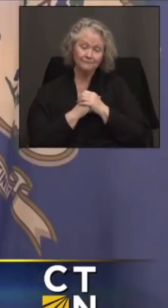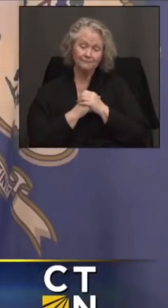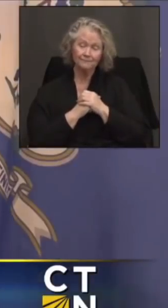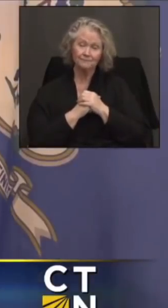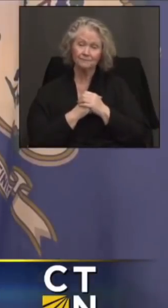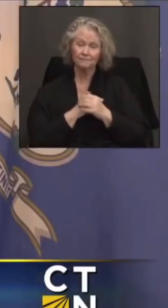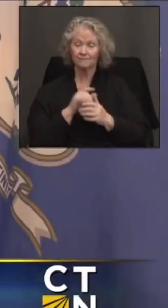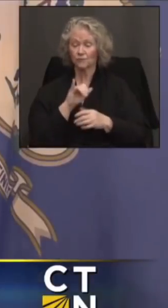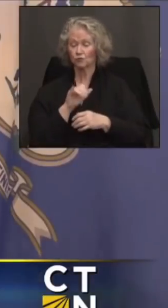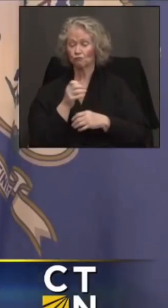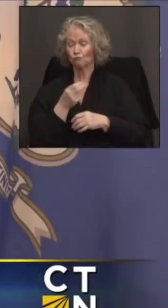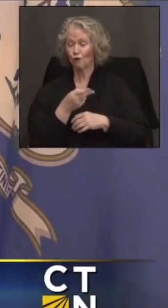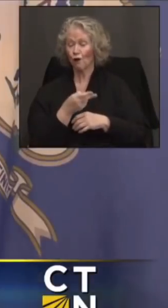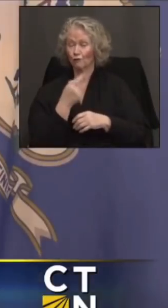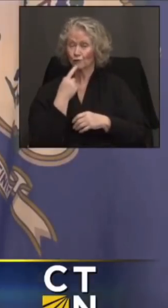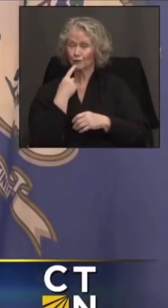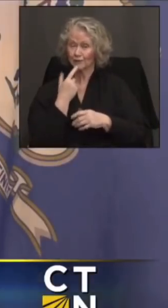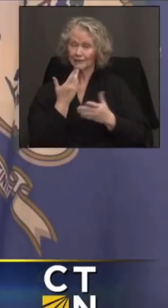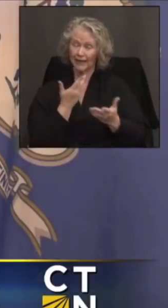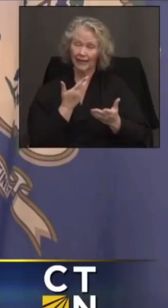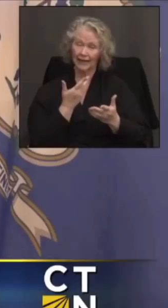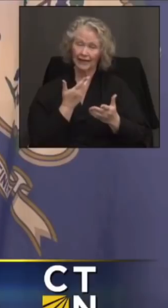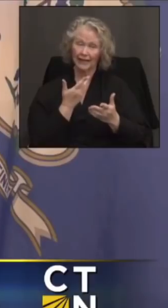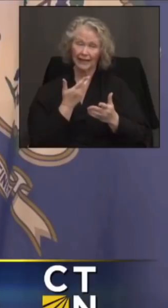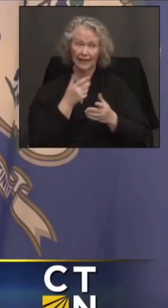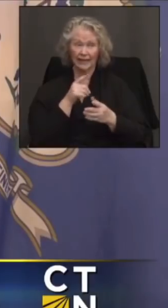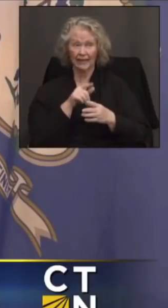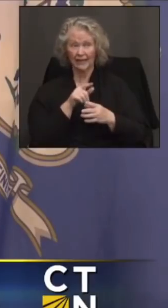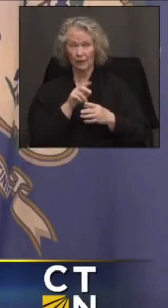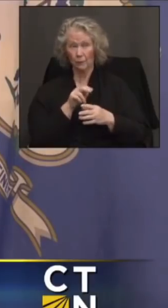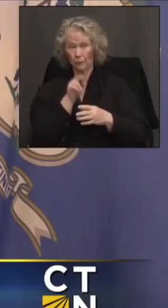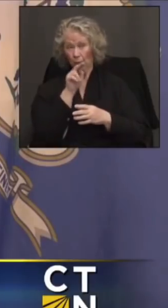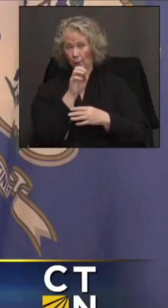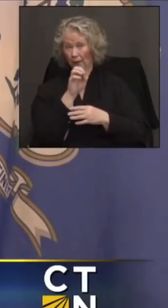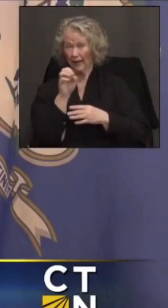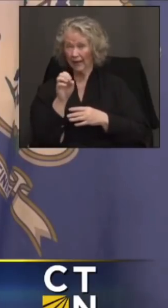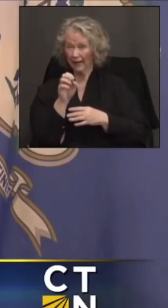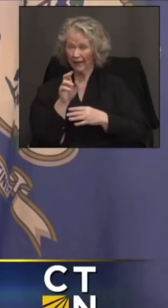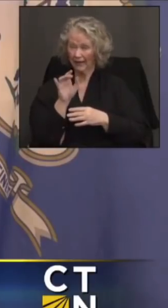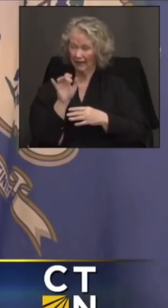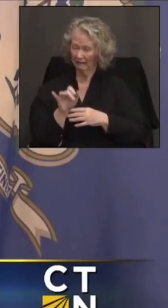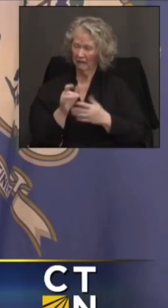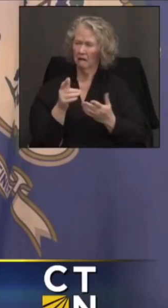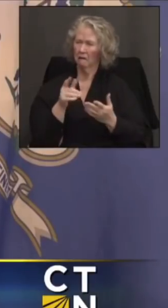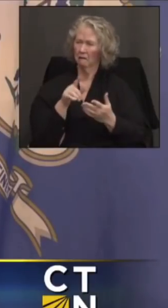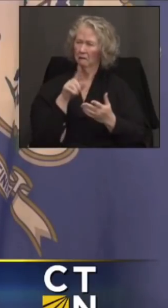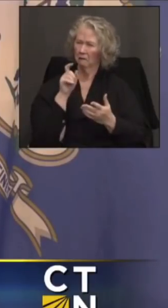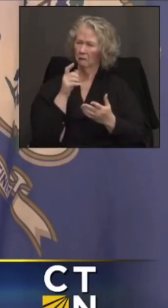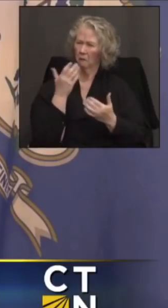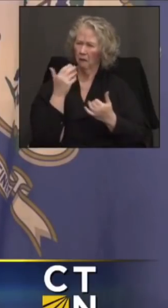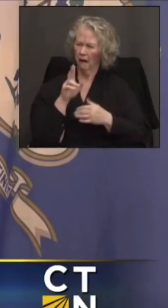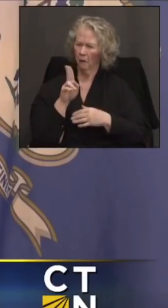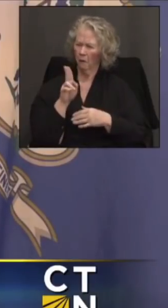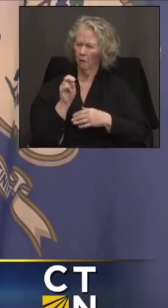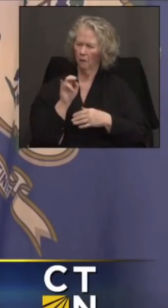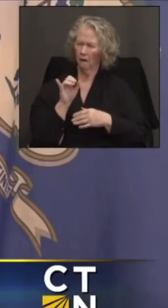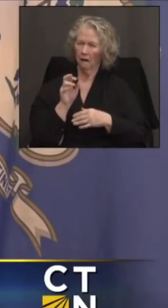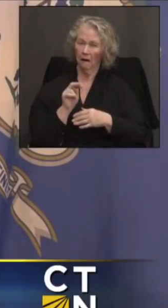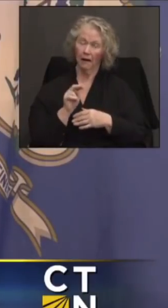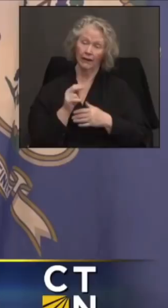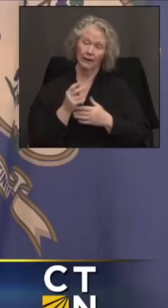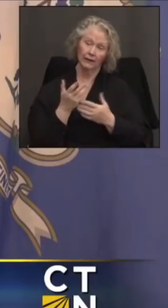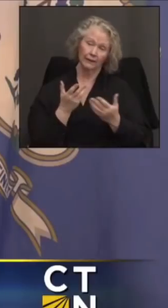Josh pointed out that's, Union there in the northeast corner, and you say, hey, that's an outlier. What's going on? Let's say they have